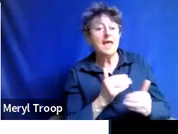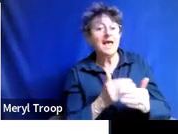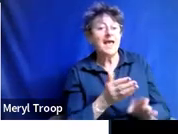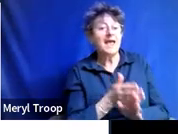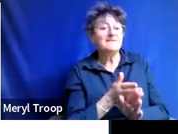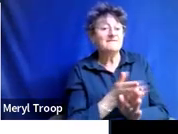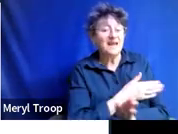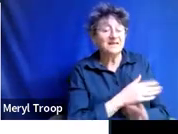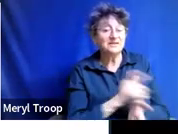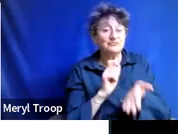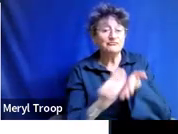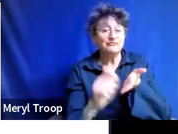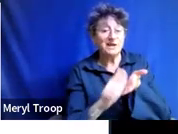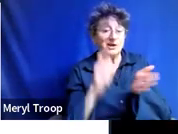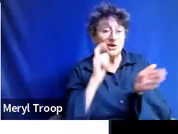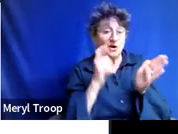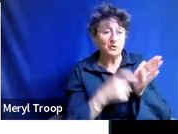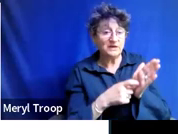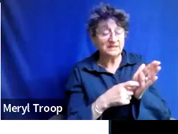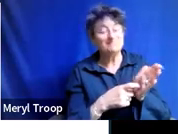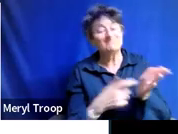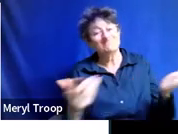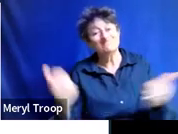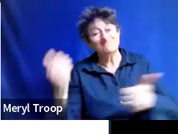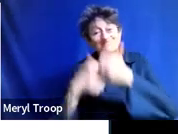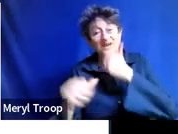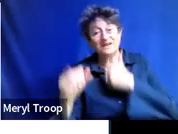in part of IDEA.